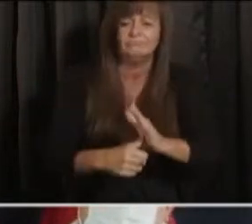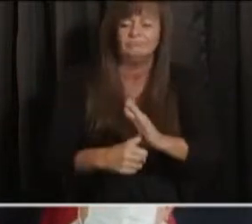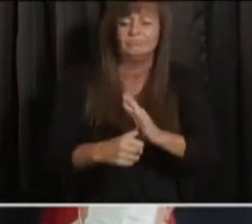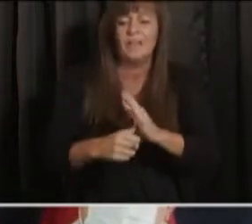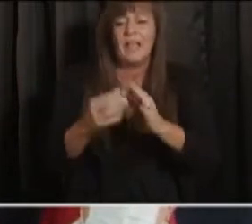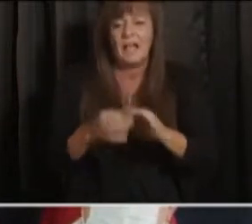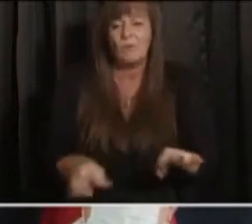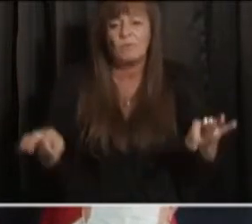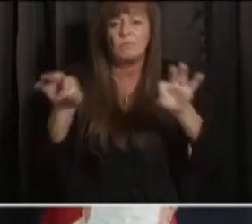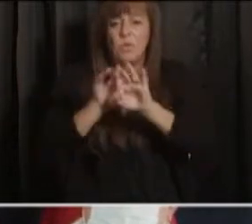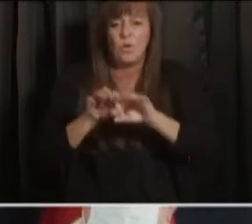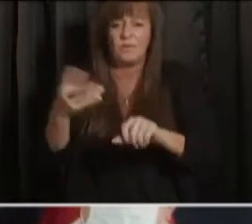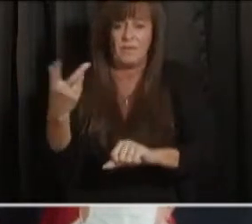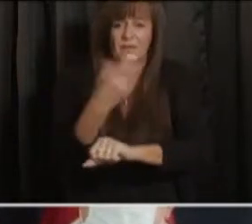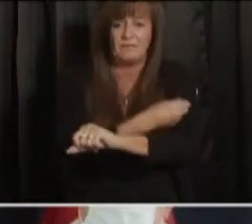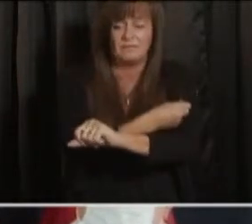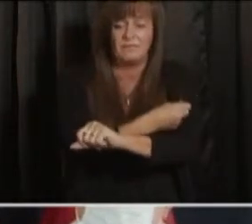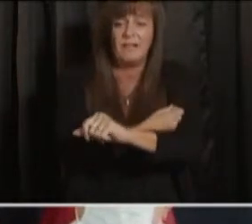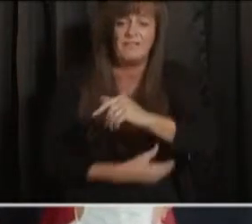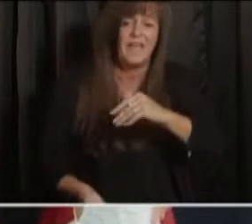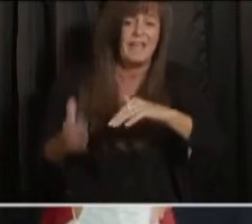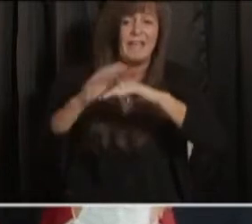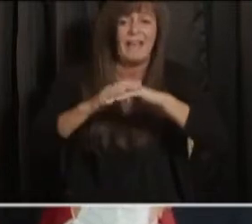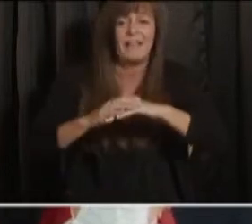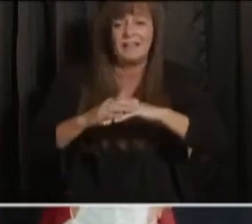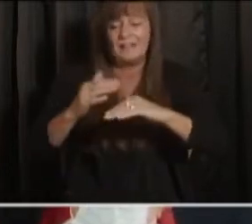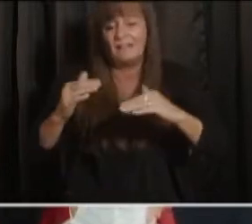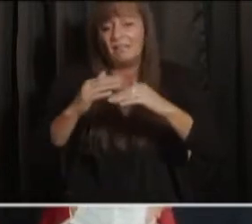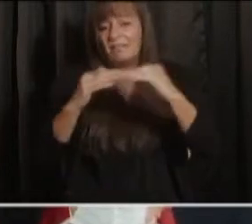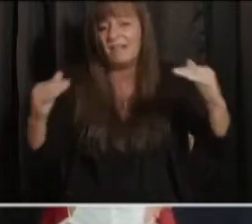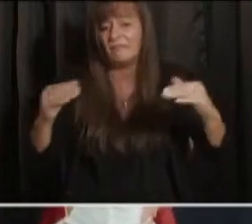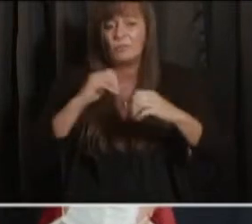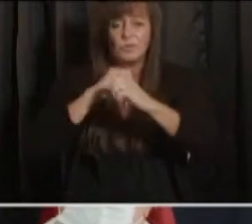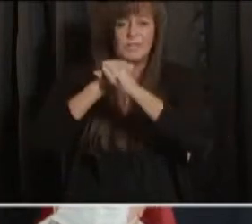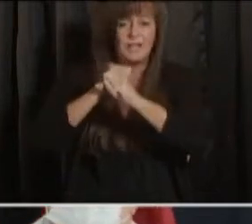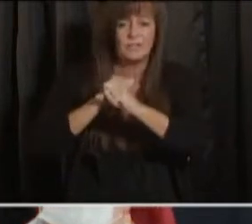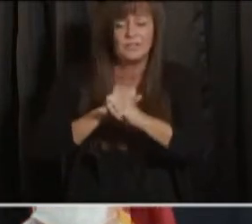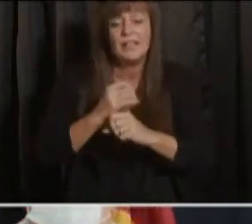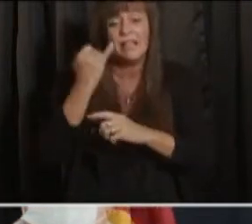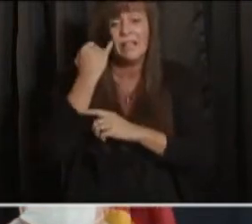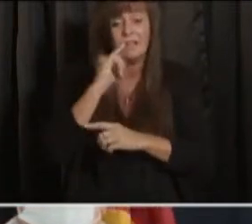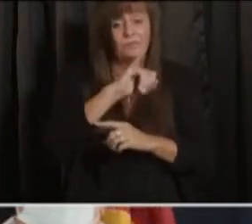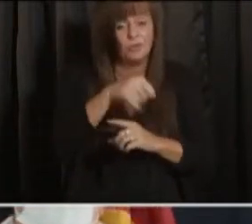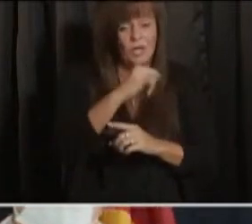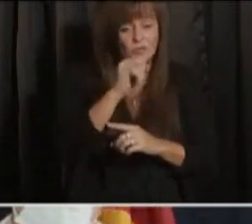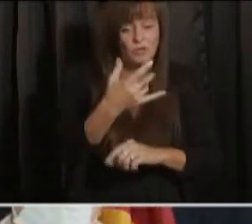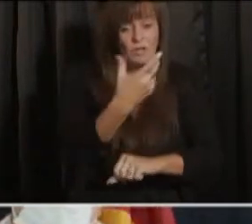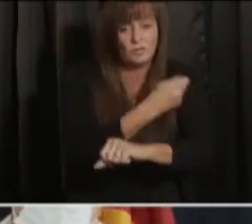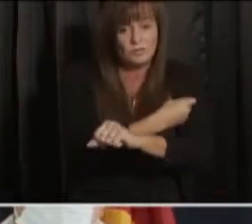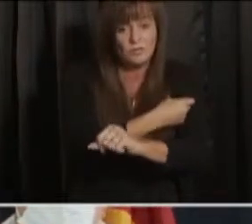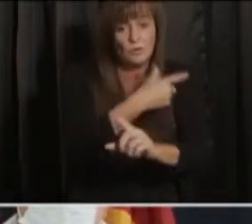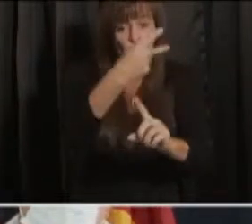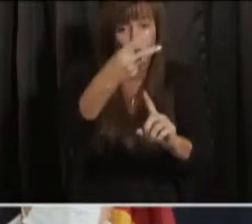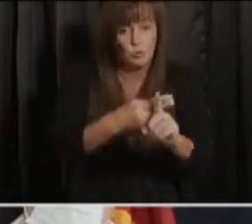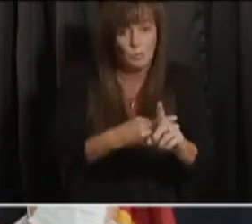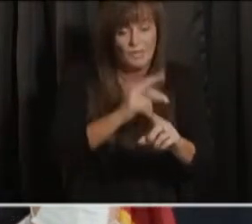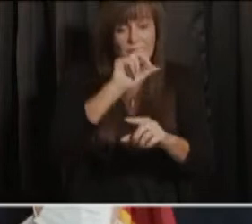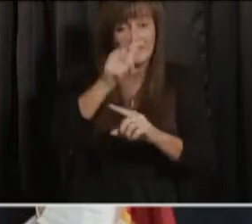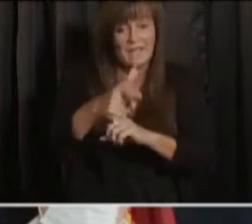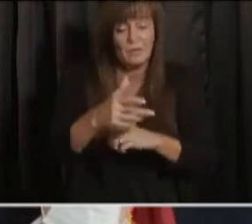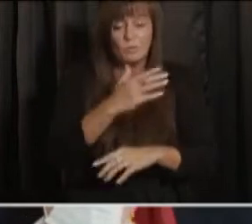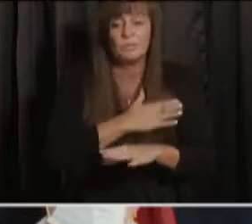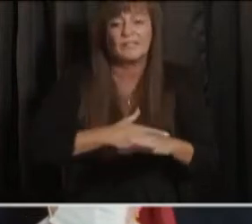Coloradans, but it adds level of protection for people of all ages. After 2 months, if you got Johnson & Johnson, please get a booster, Moderna